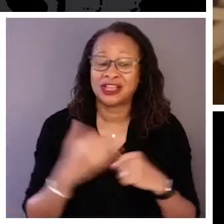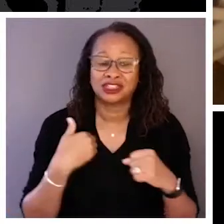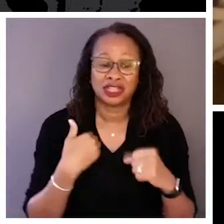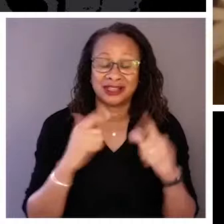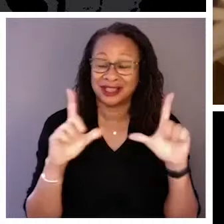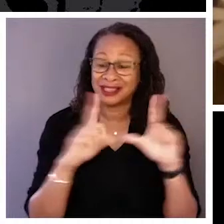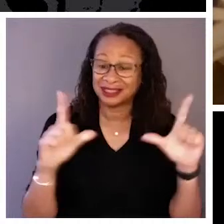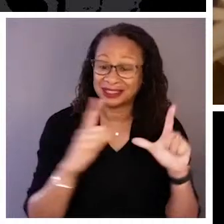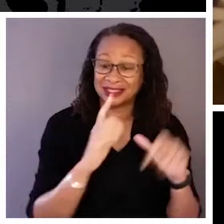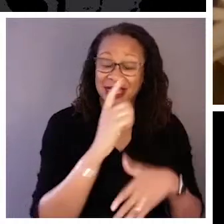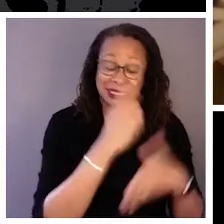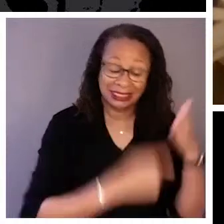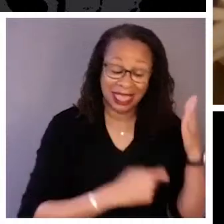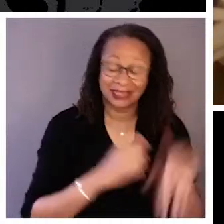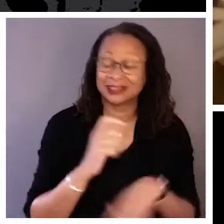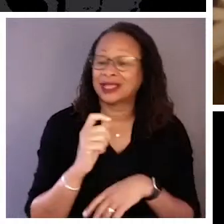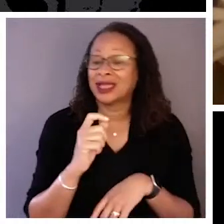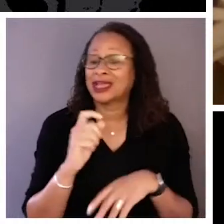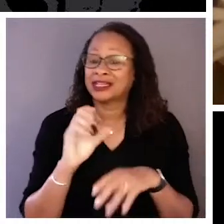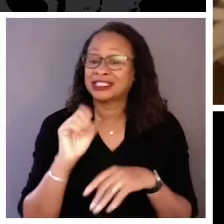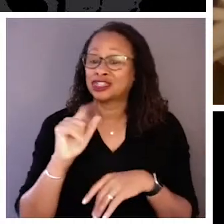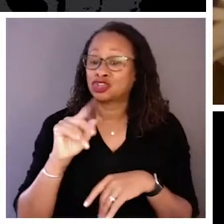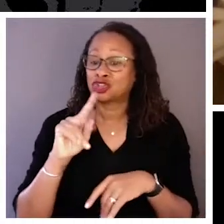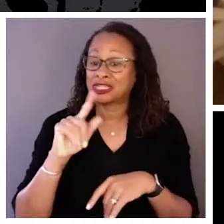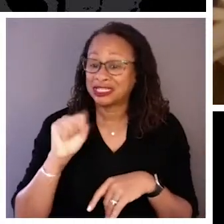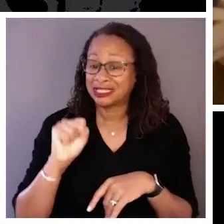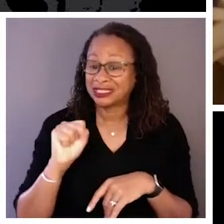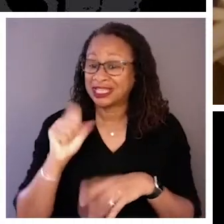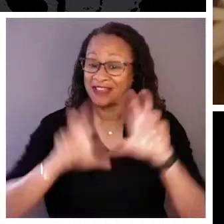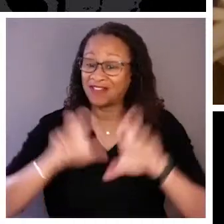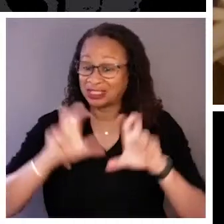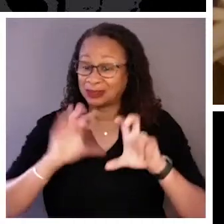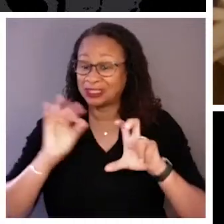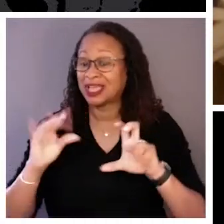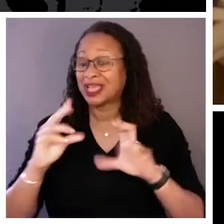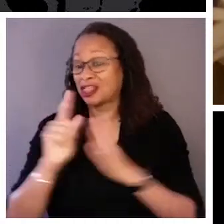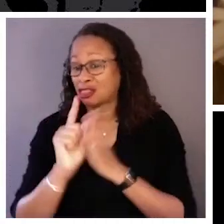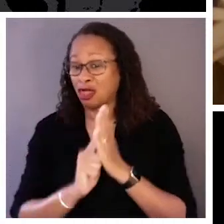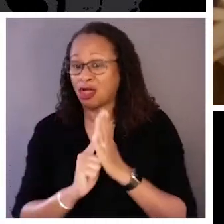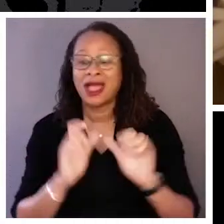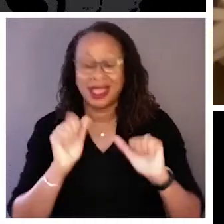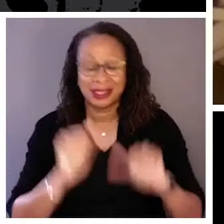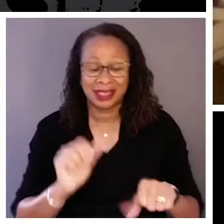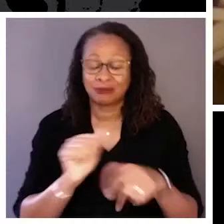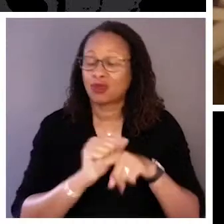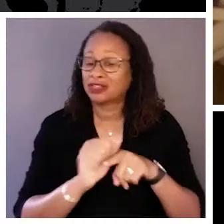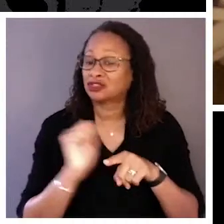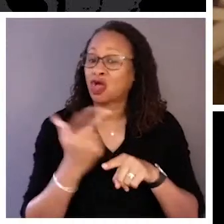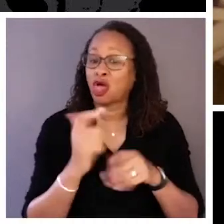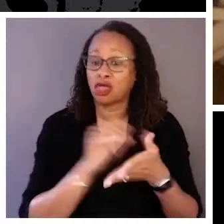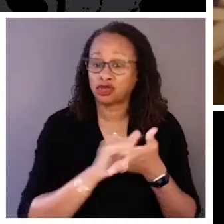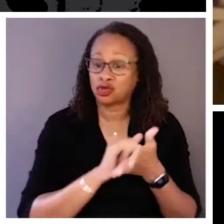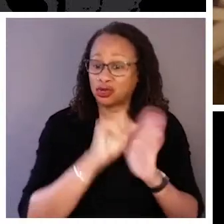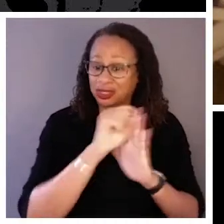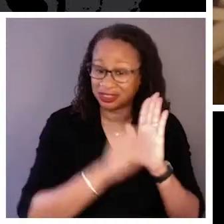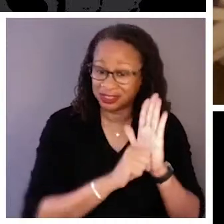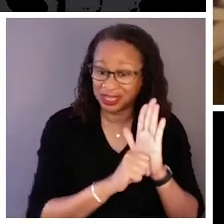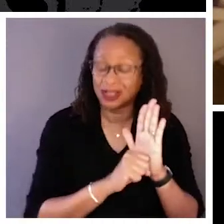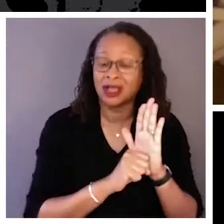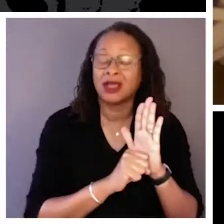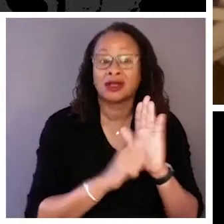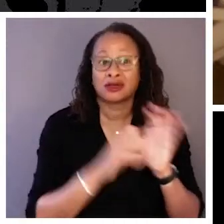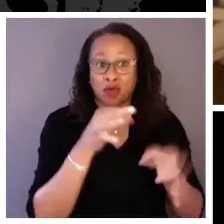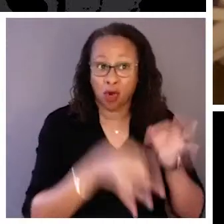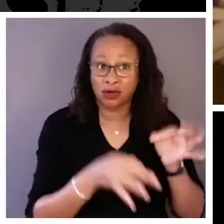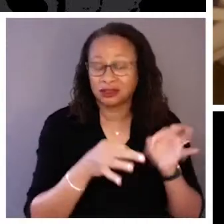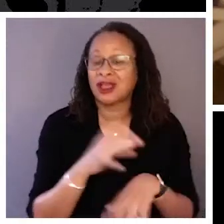securities, investments in law, and is admitted to practice in all New York State courts, as well as the Federal District Court, the United States